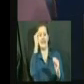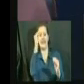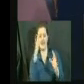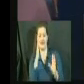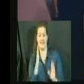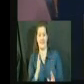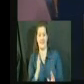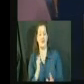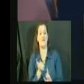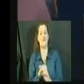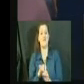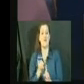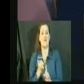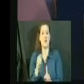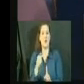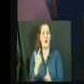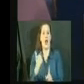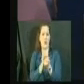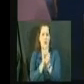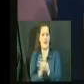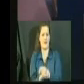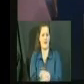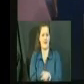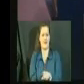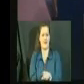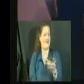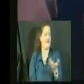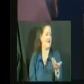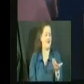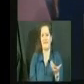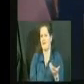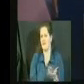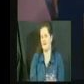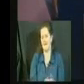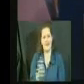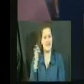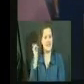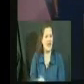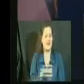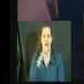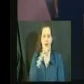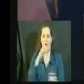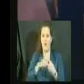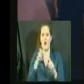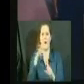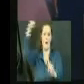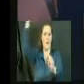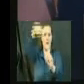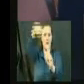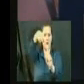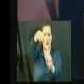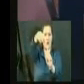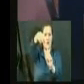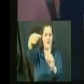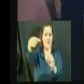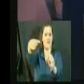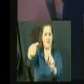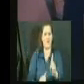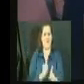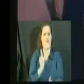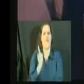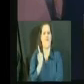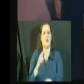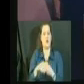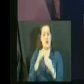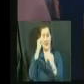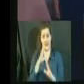just having to struggle with change. That's not the issue, and you're missing the point. And it's insulting. It's insulting to the